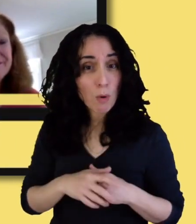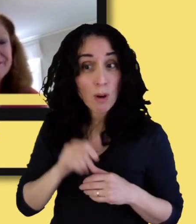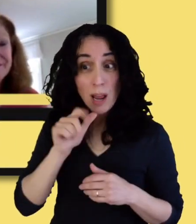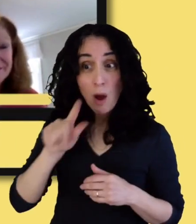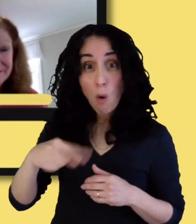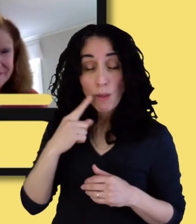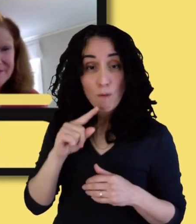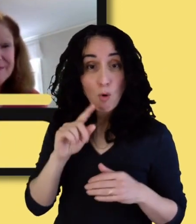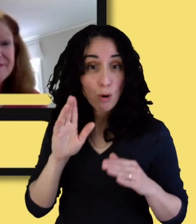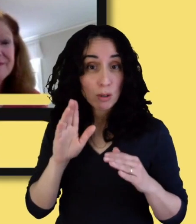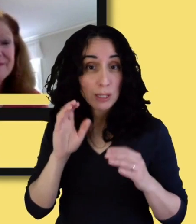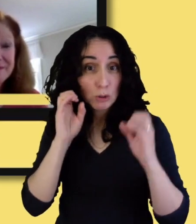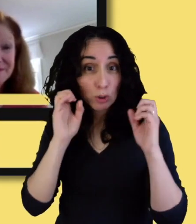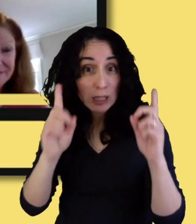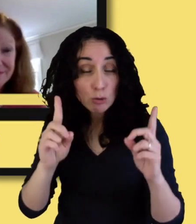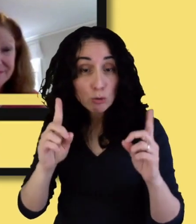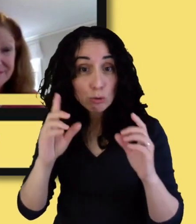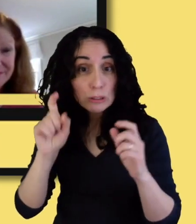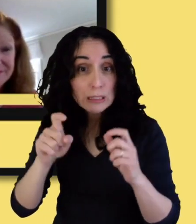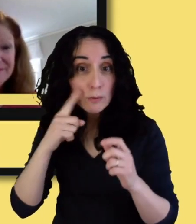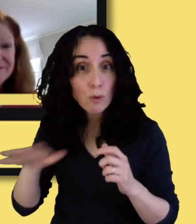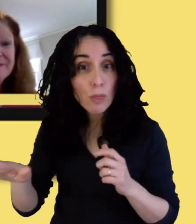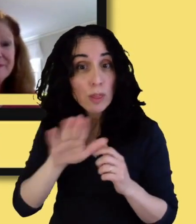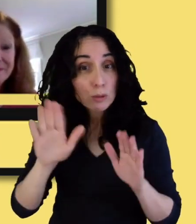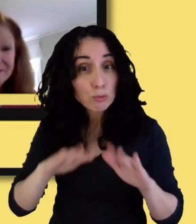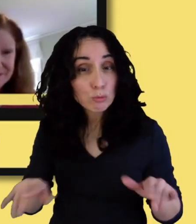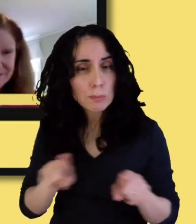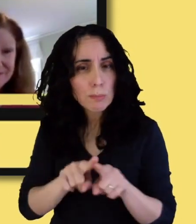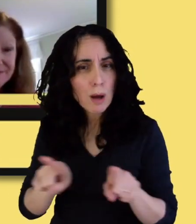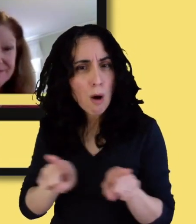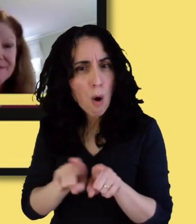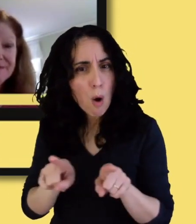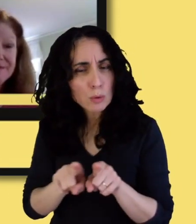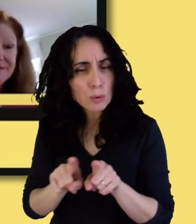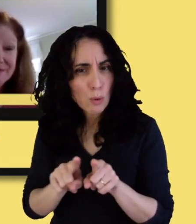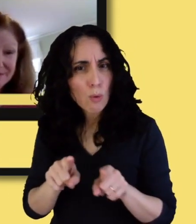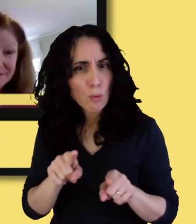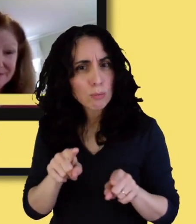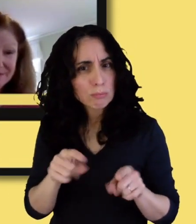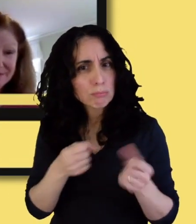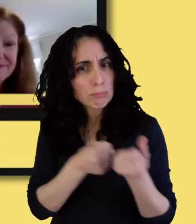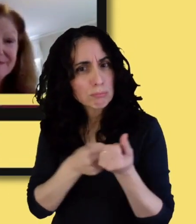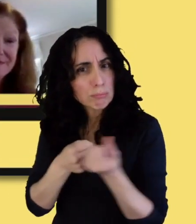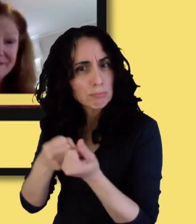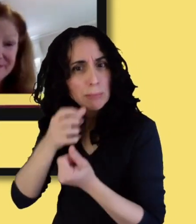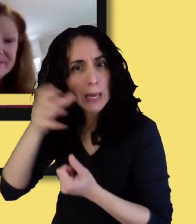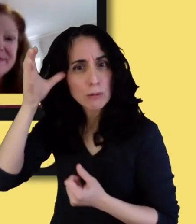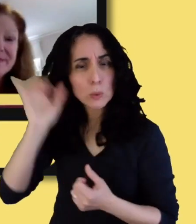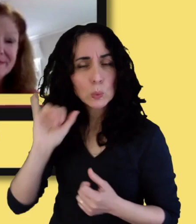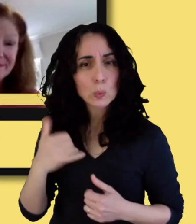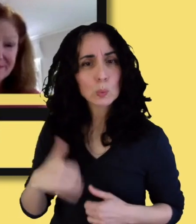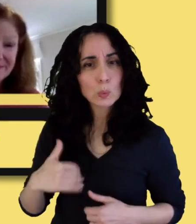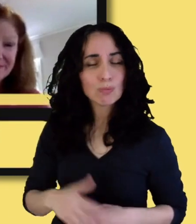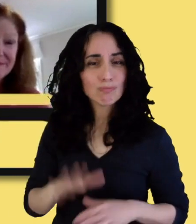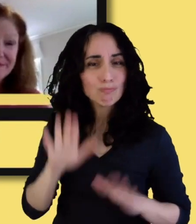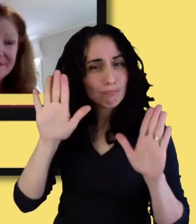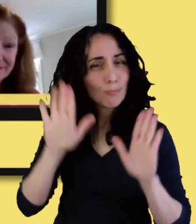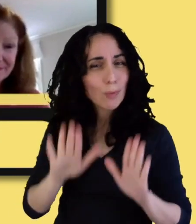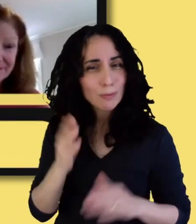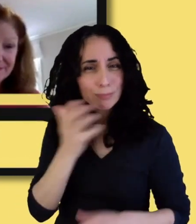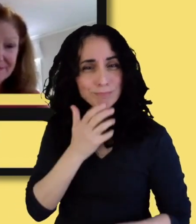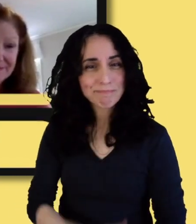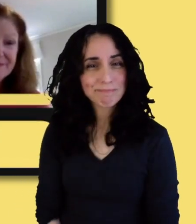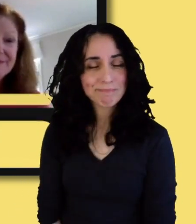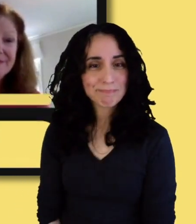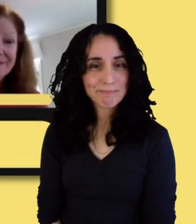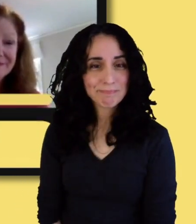for not only educational needs for their children, but for them to be able to know that you're there and supporting them. So I